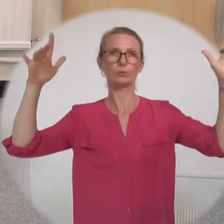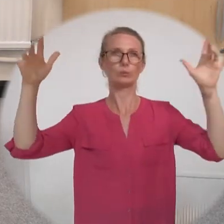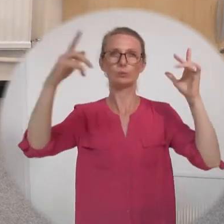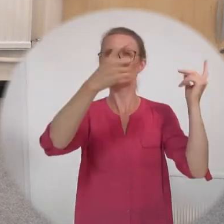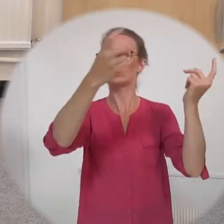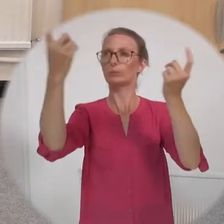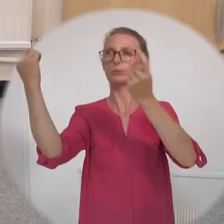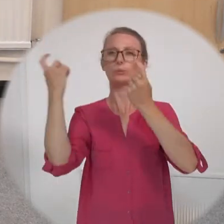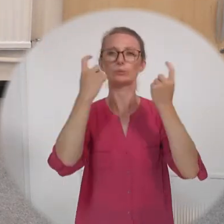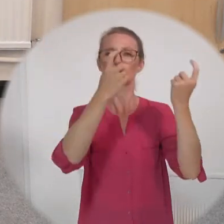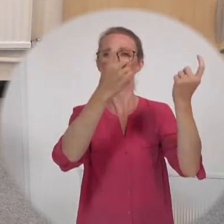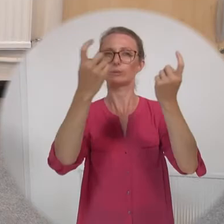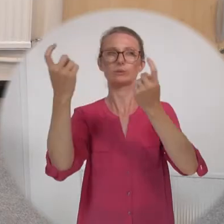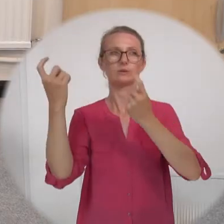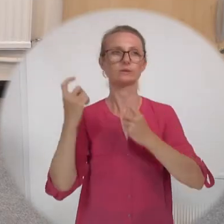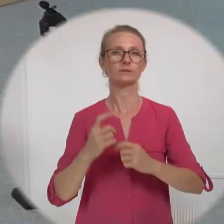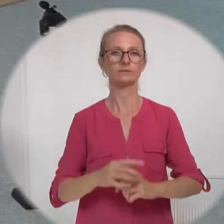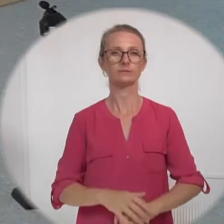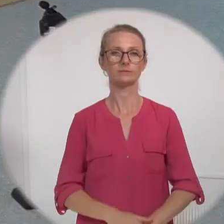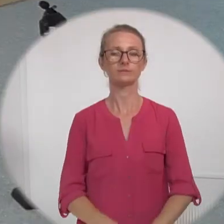more in this direction.